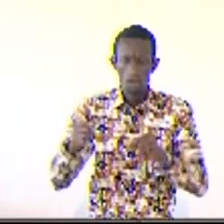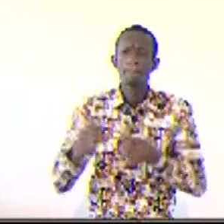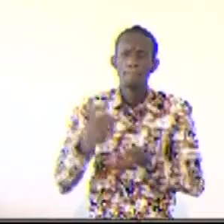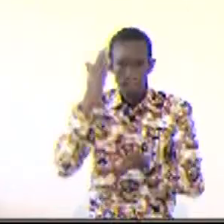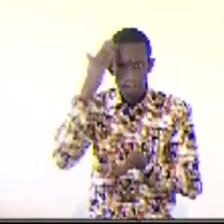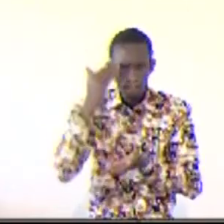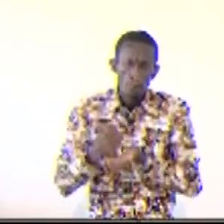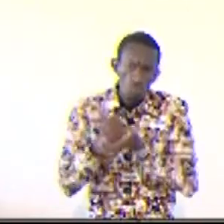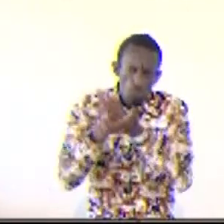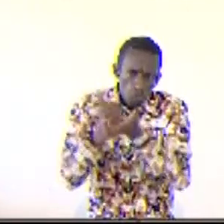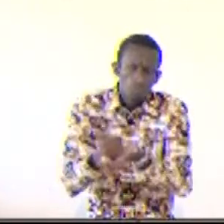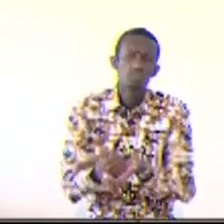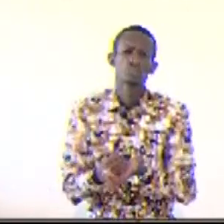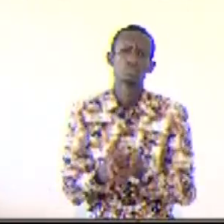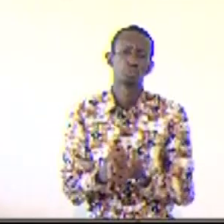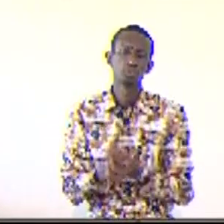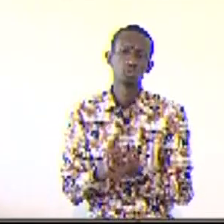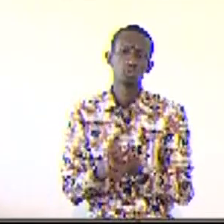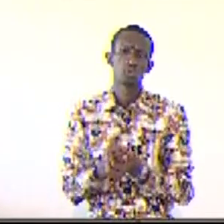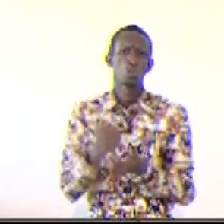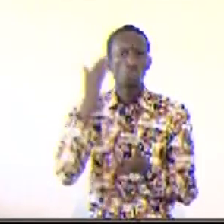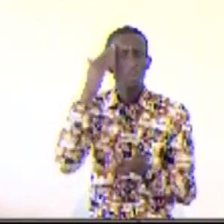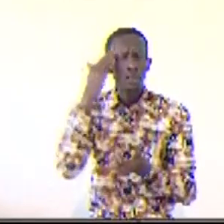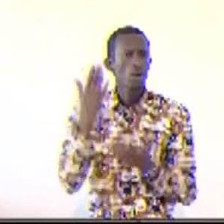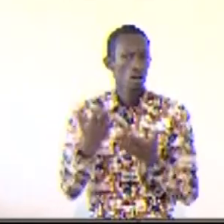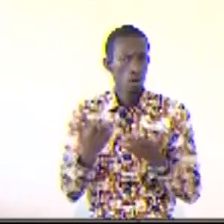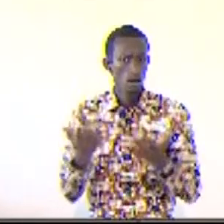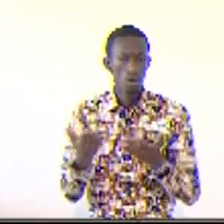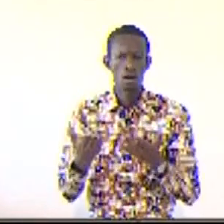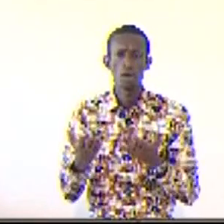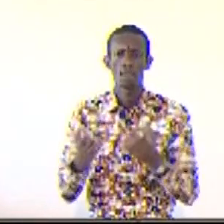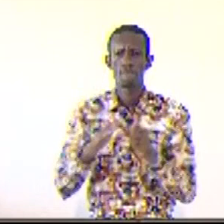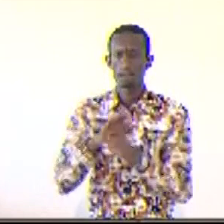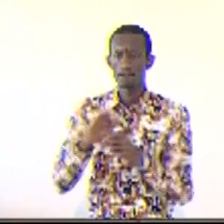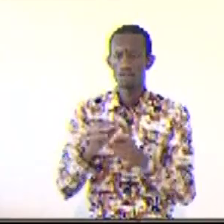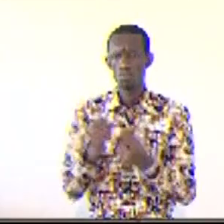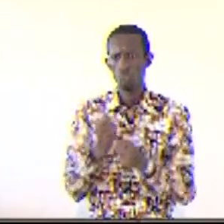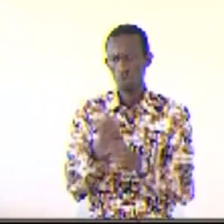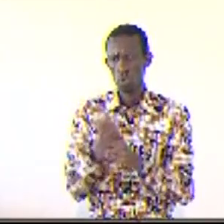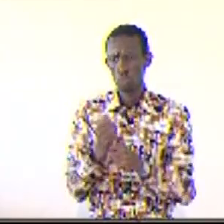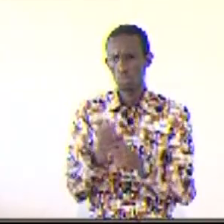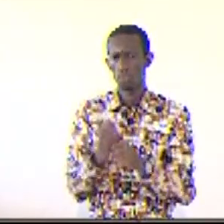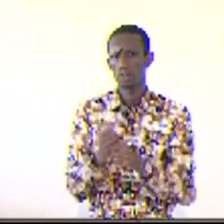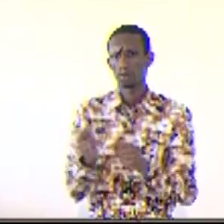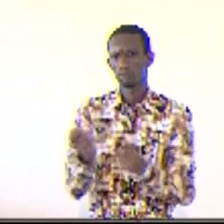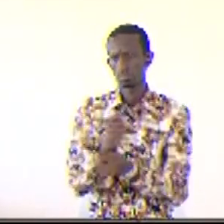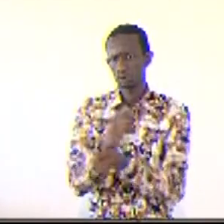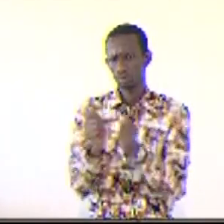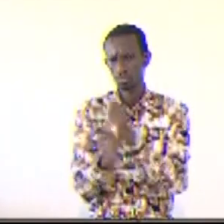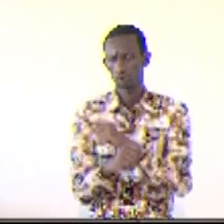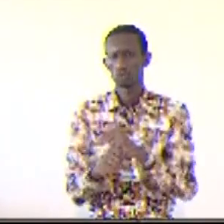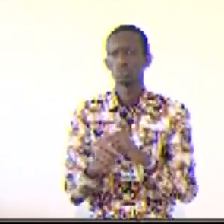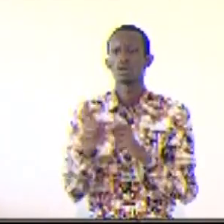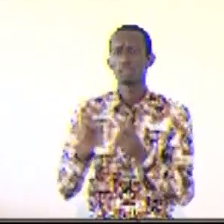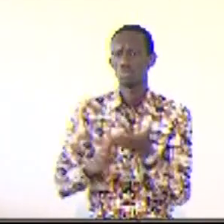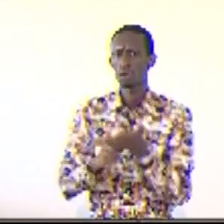sulfur or that yellow cloudy precipitate is formed. So we used the change of color